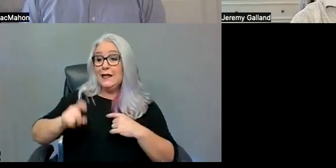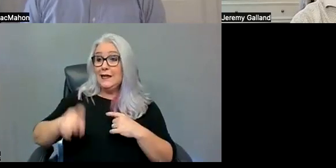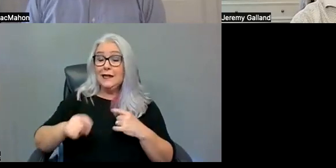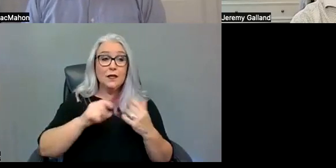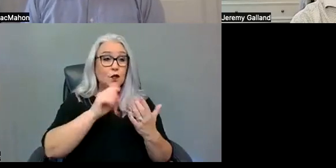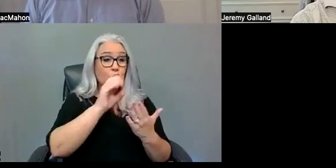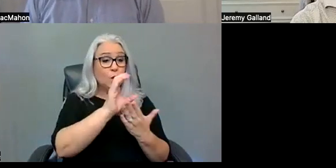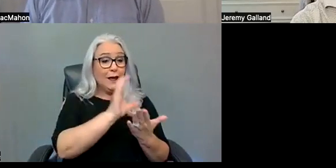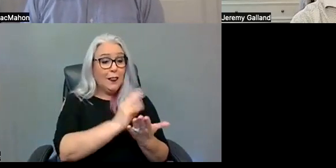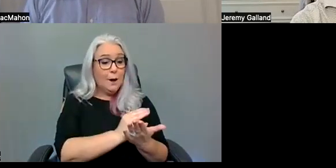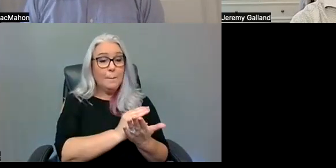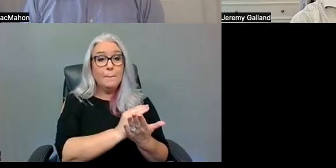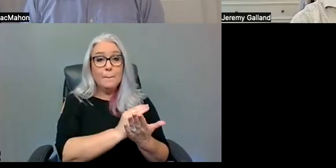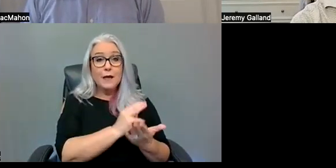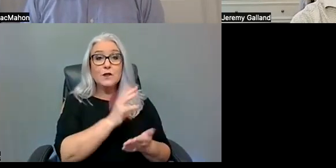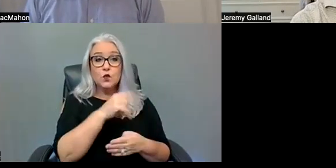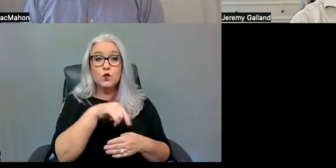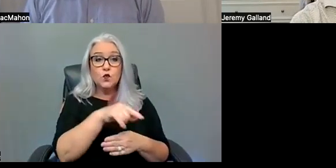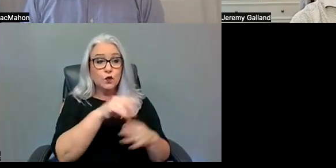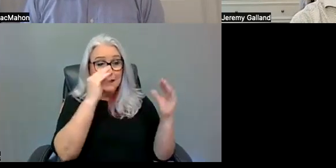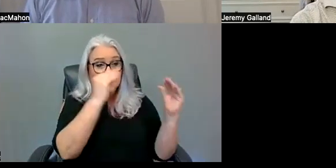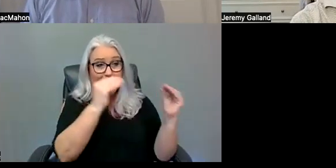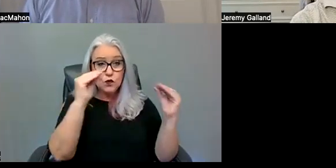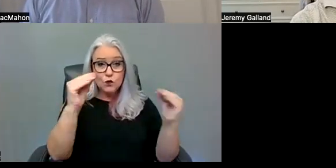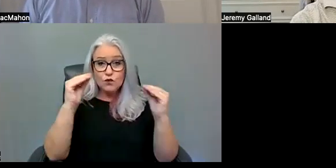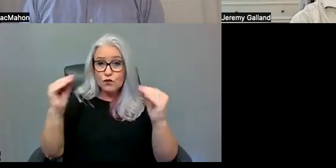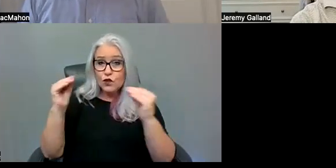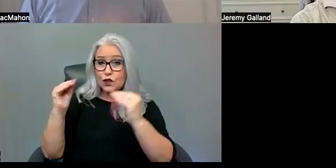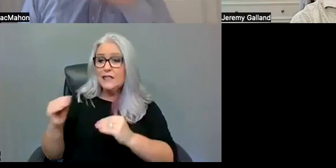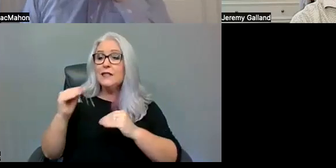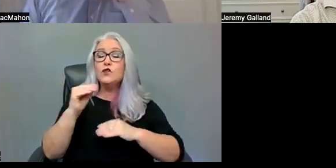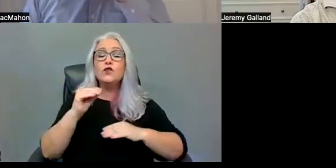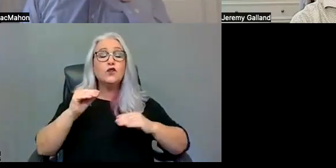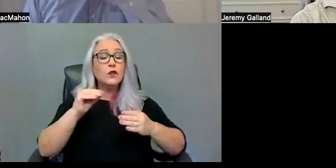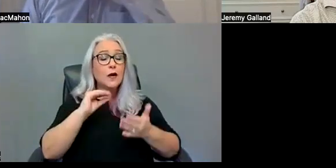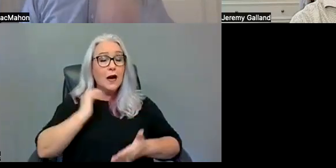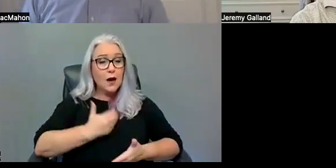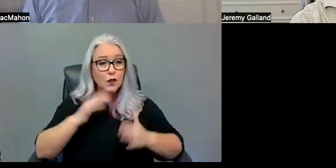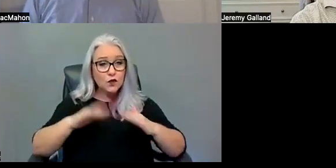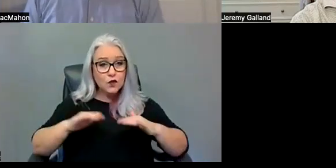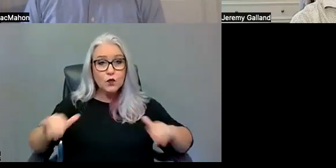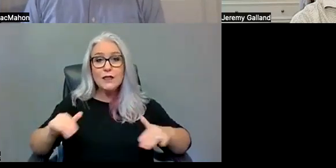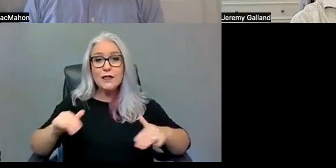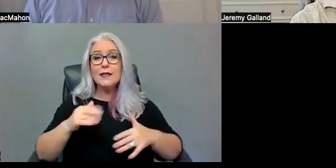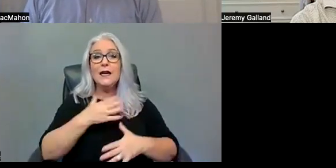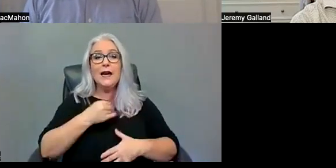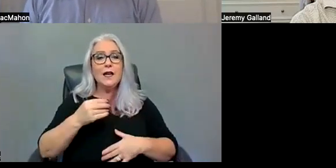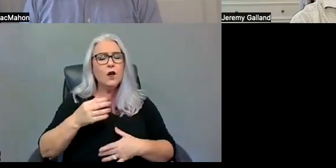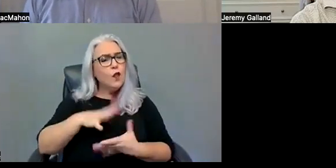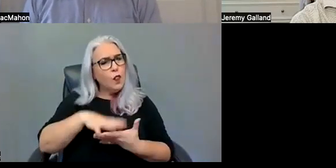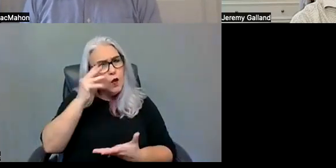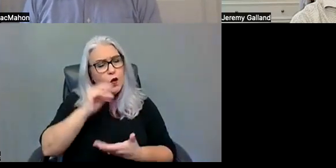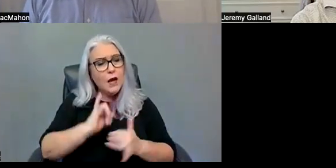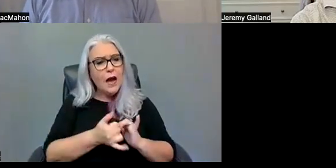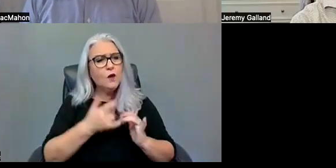and teach kids and help them learn and be empathic? And how are we going to provide the resources for the